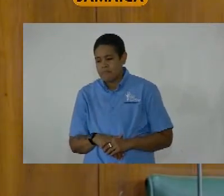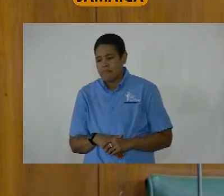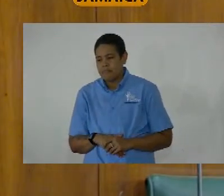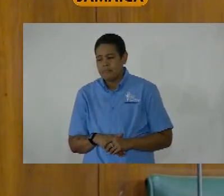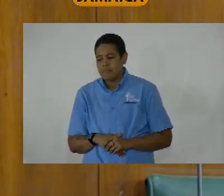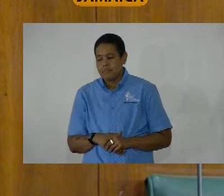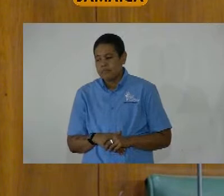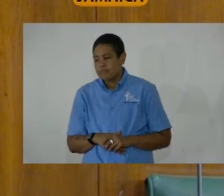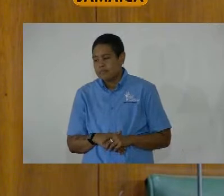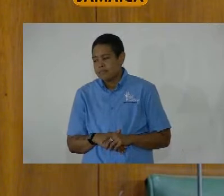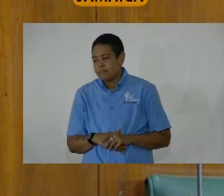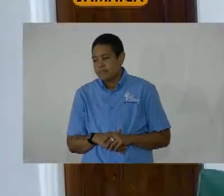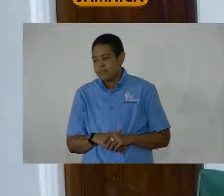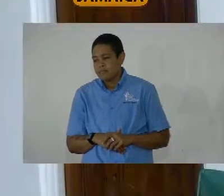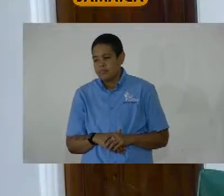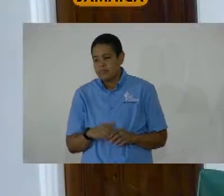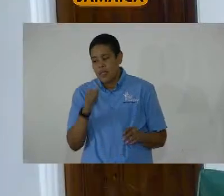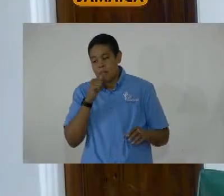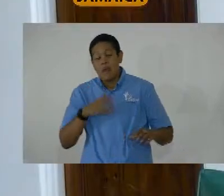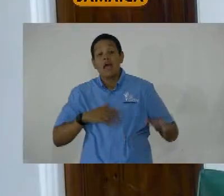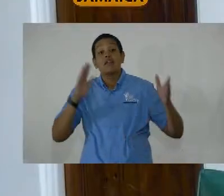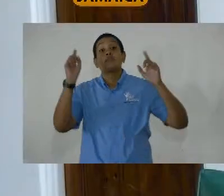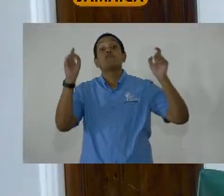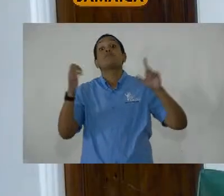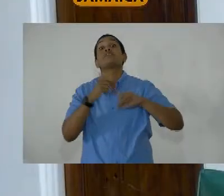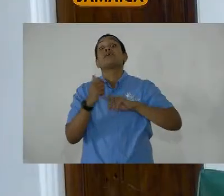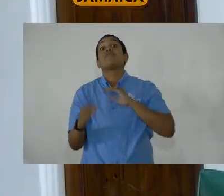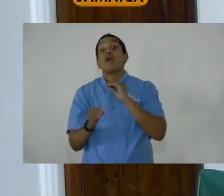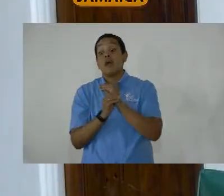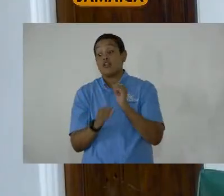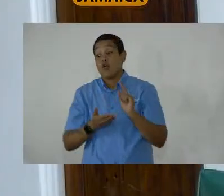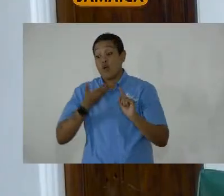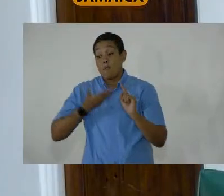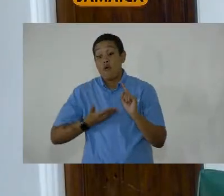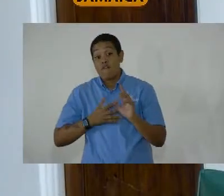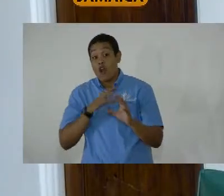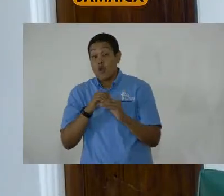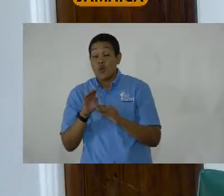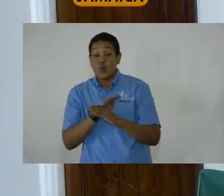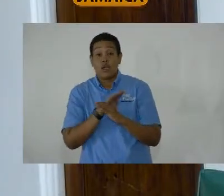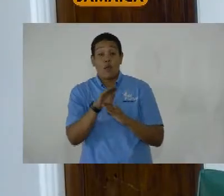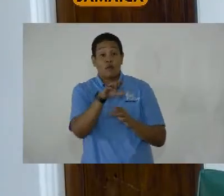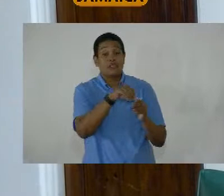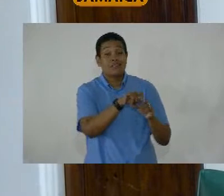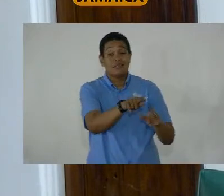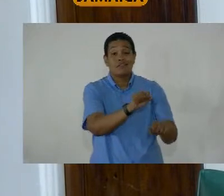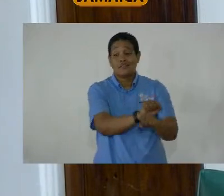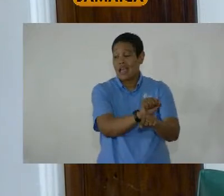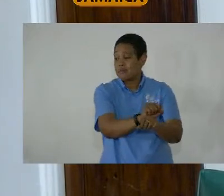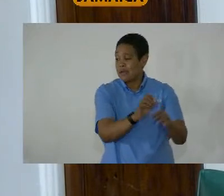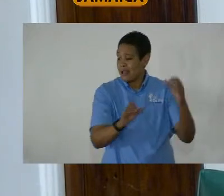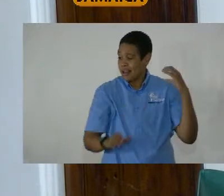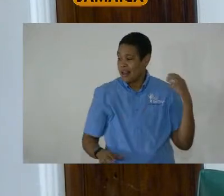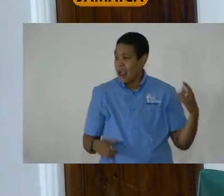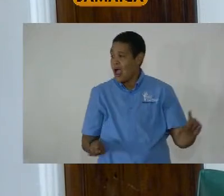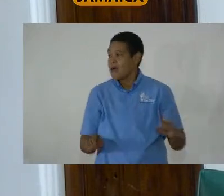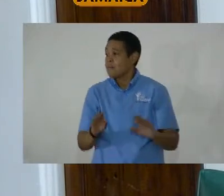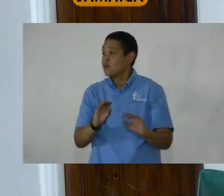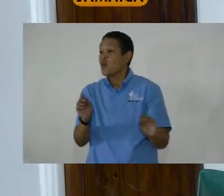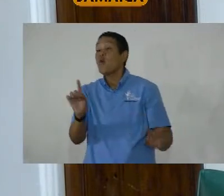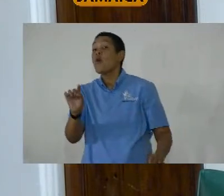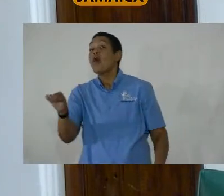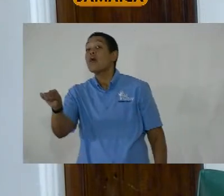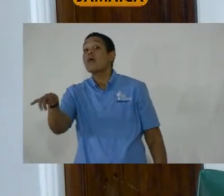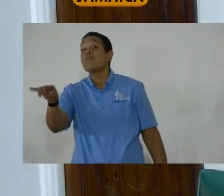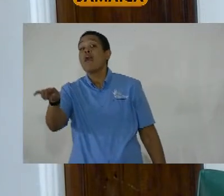Madam Speaker, although the portfolio includes commerce in the assignment, nowhere